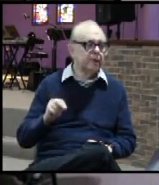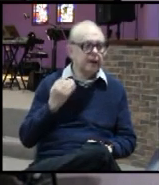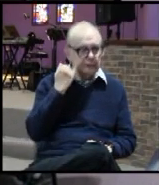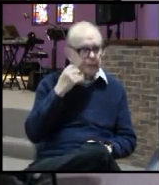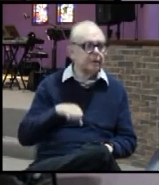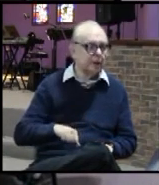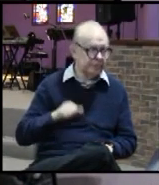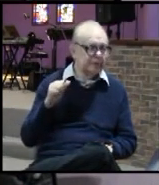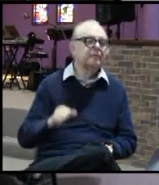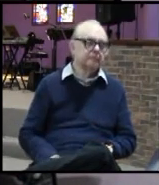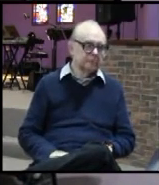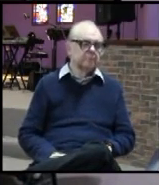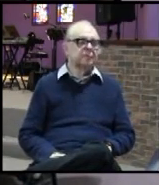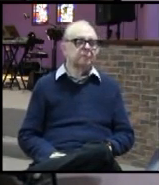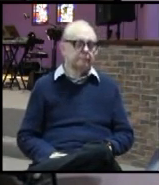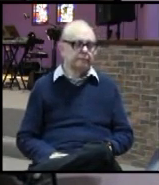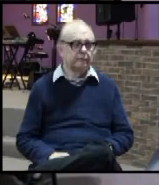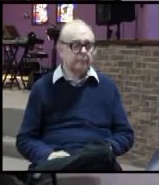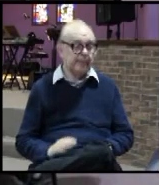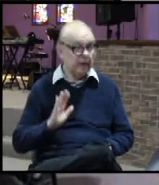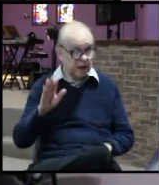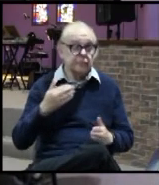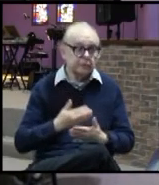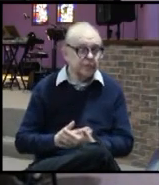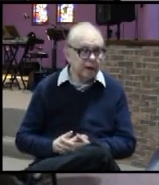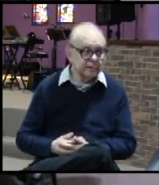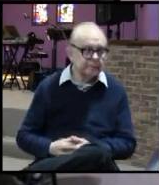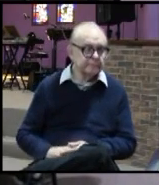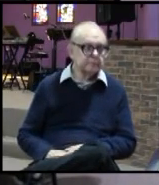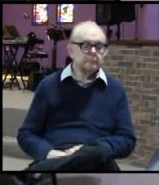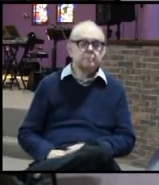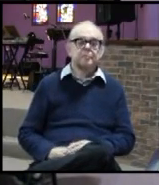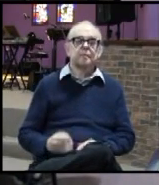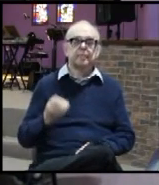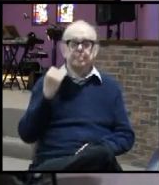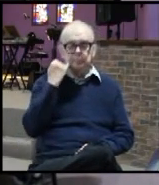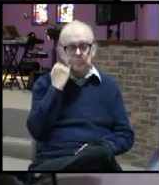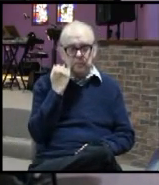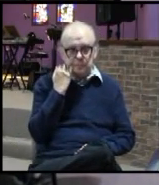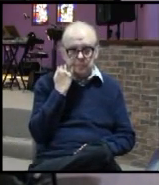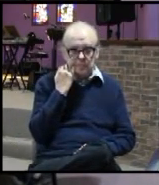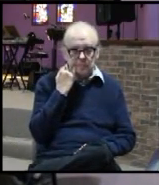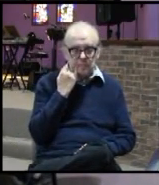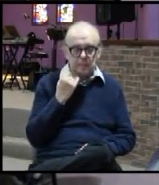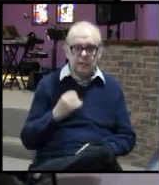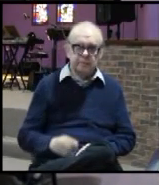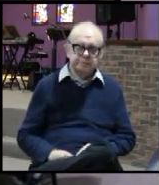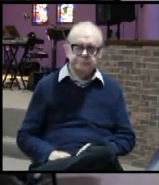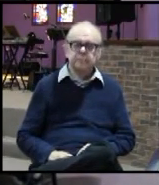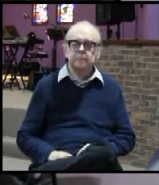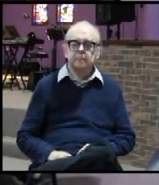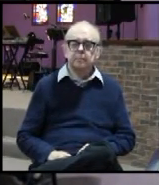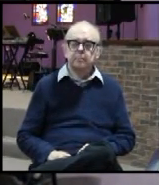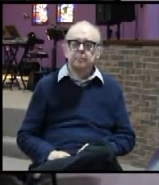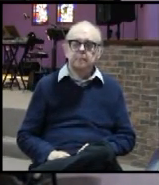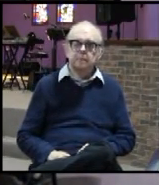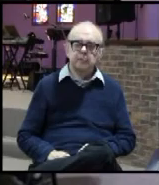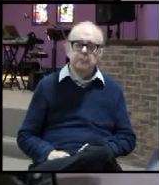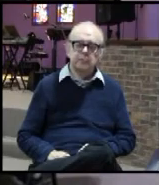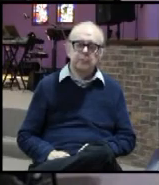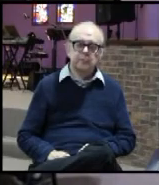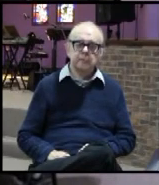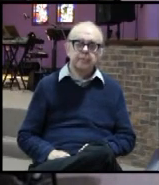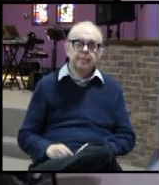you had adopted a child, that's your child. Amen. Now, if I was her blood child, she could disown me for what I'm